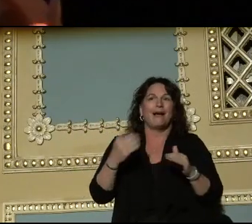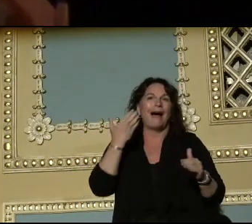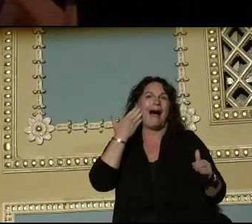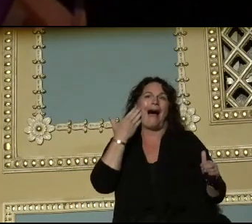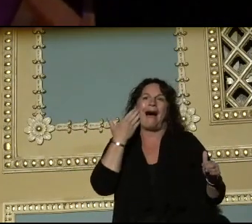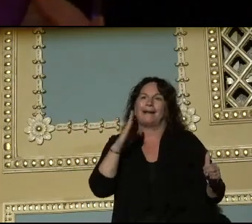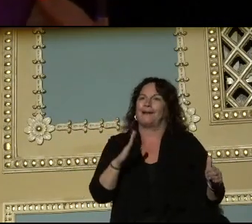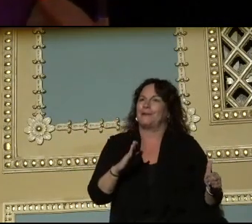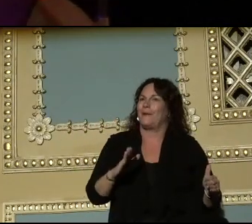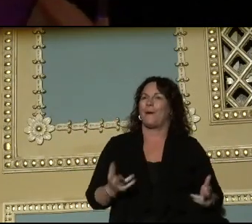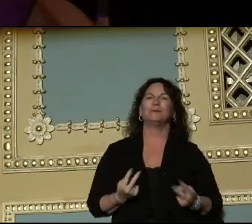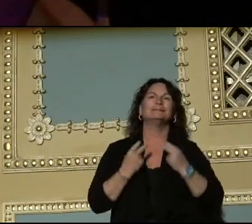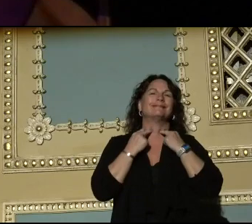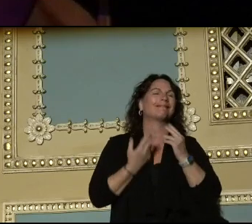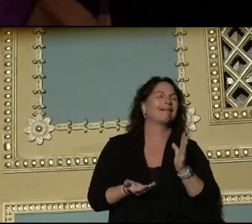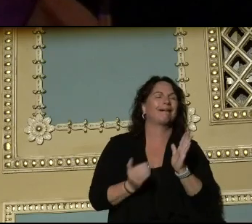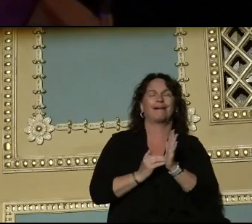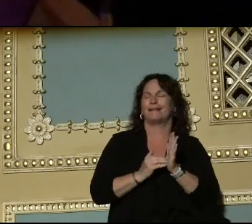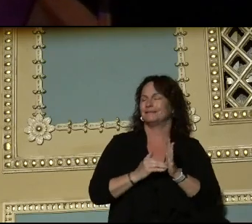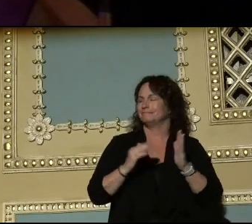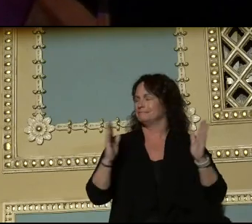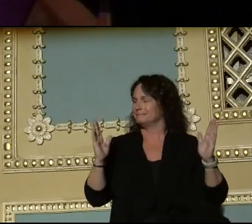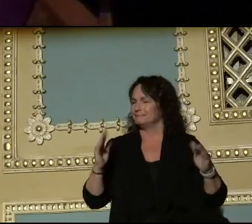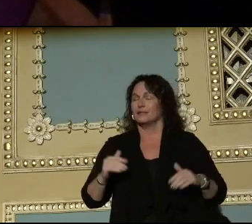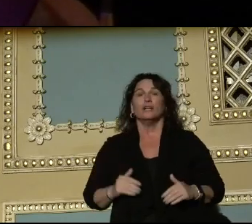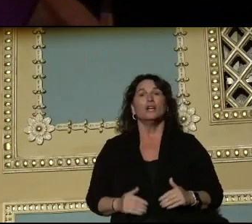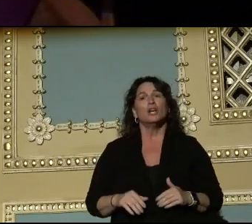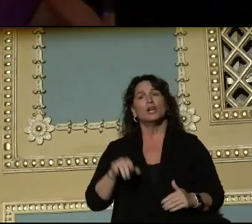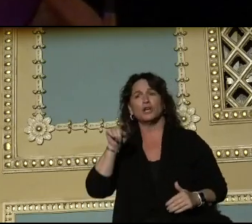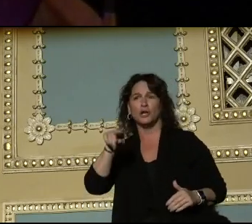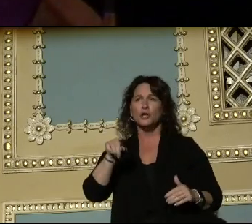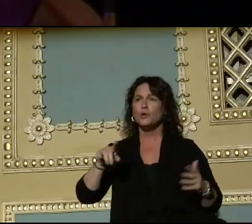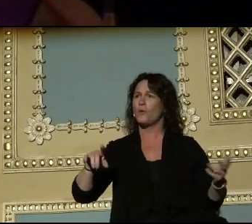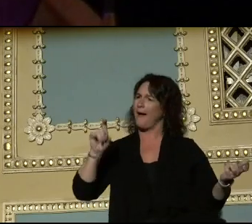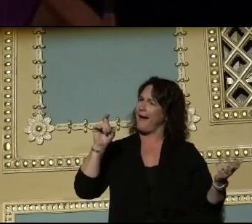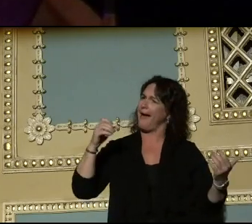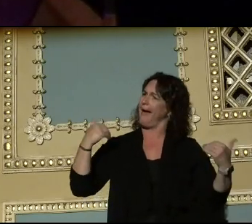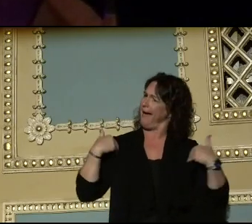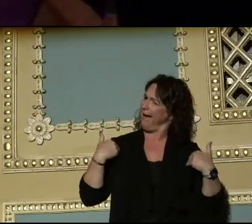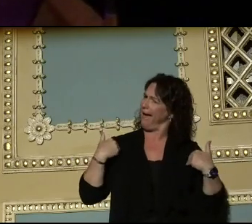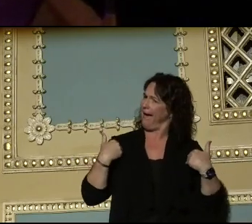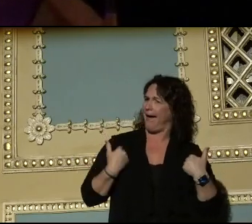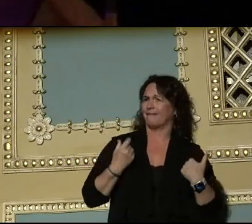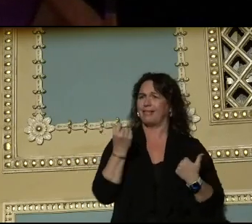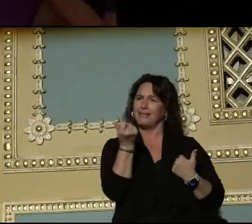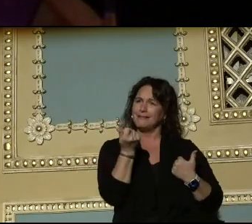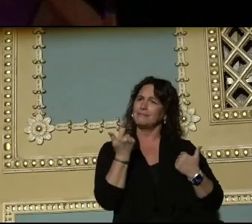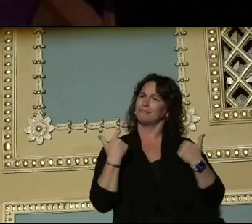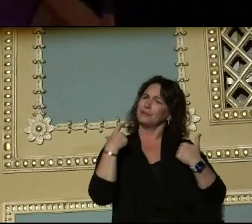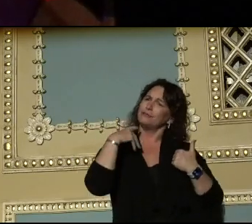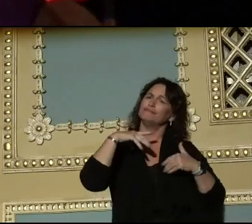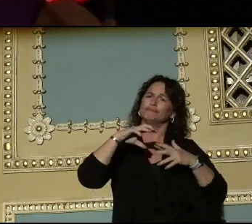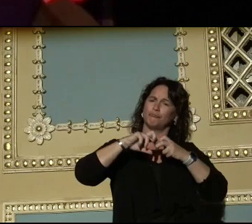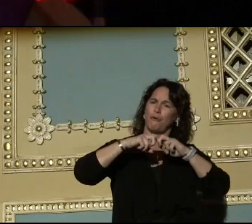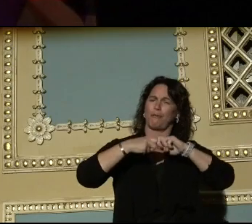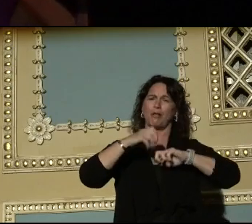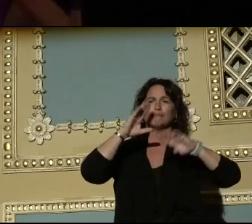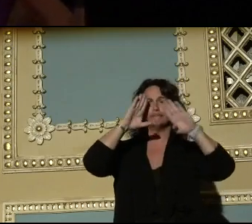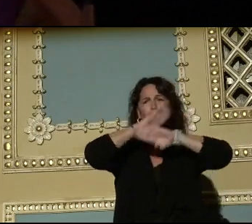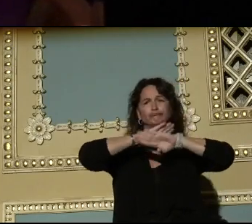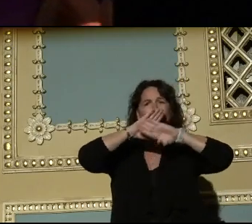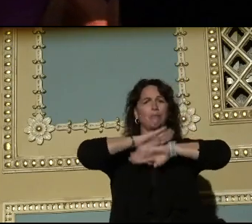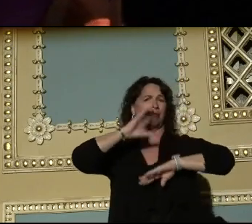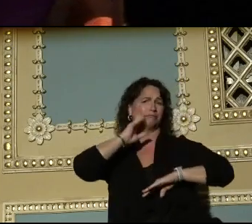getting into. So you had a little trouble in town. Now you're keeping